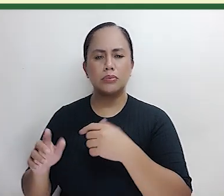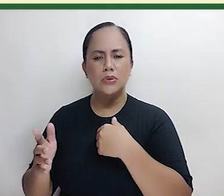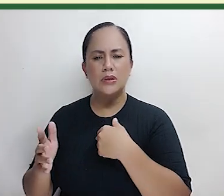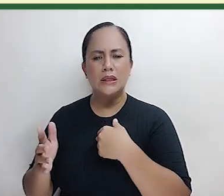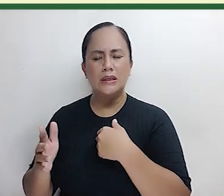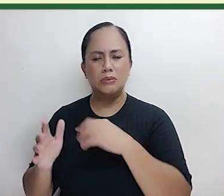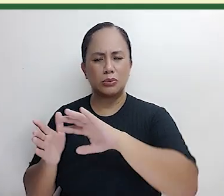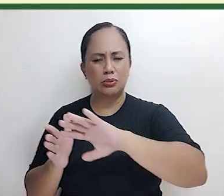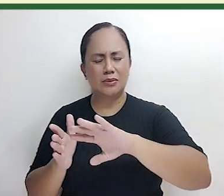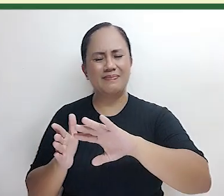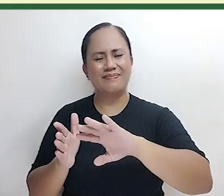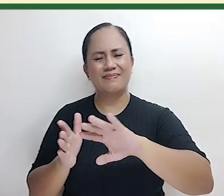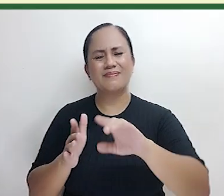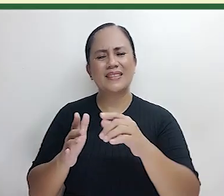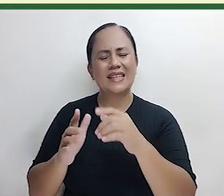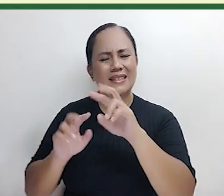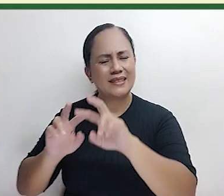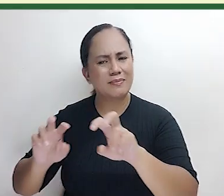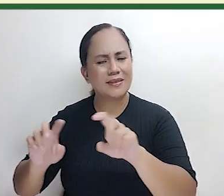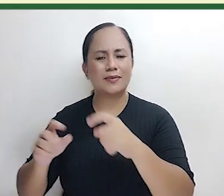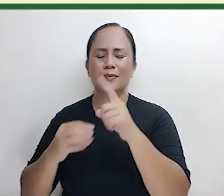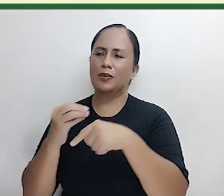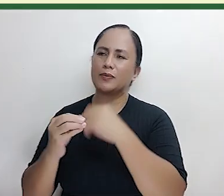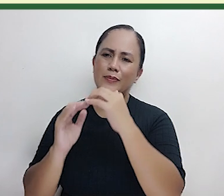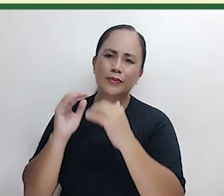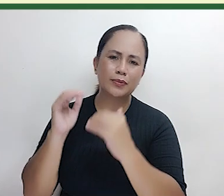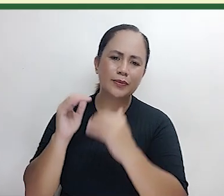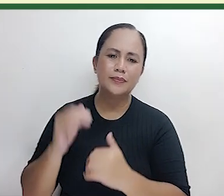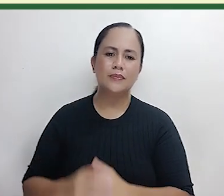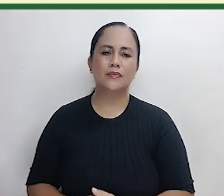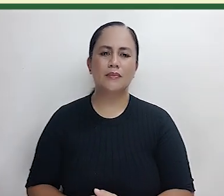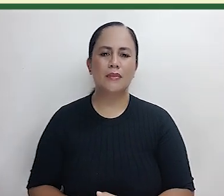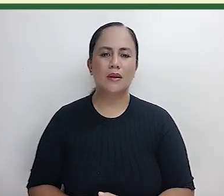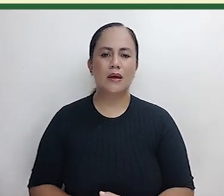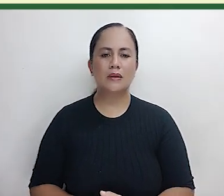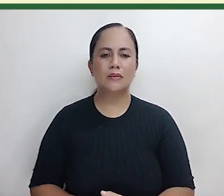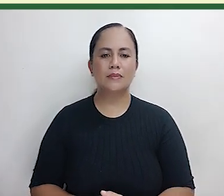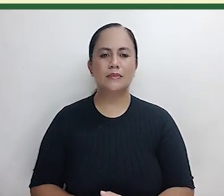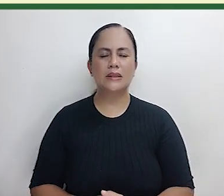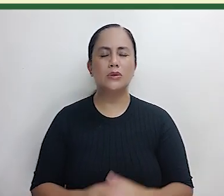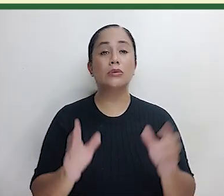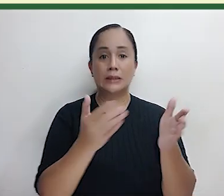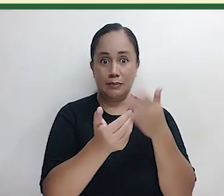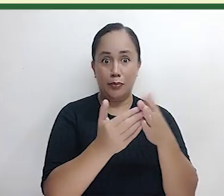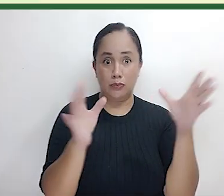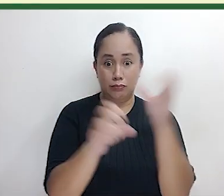static and siloed examination of inequalities. To put